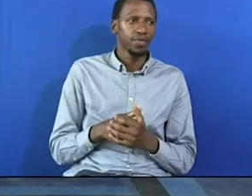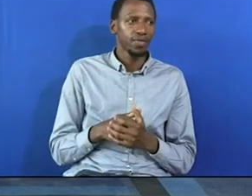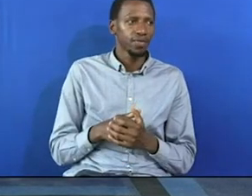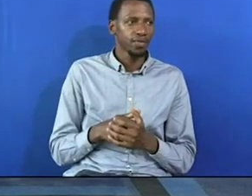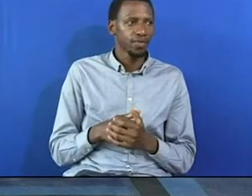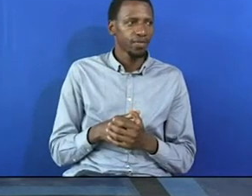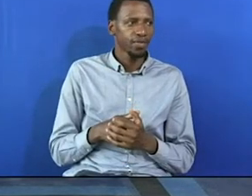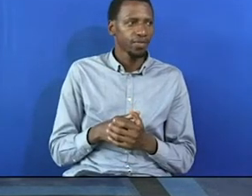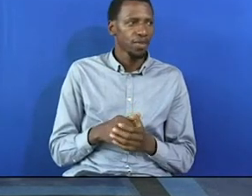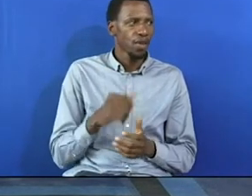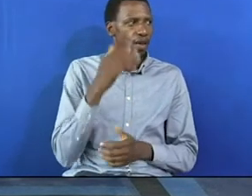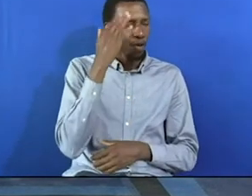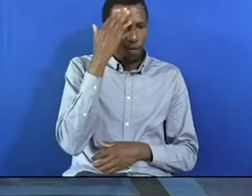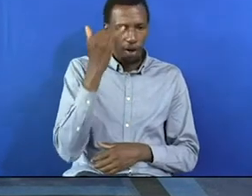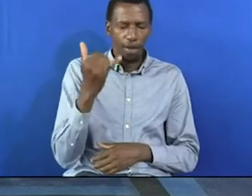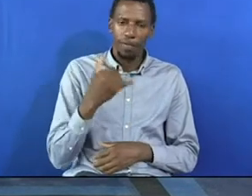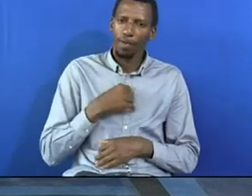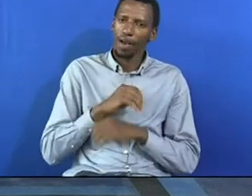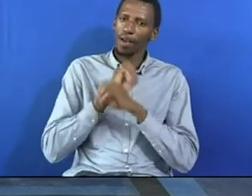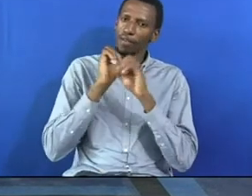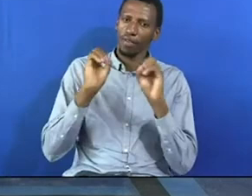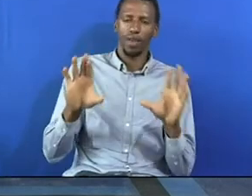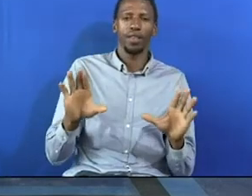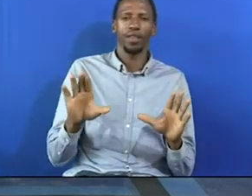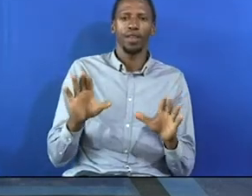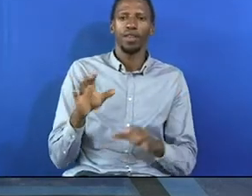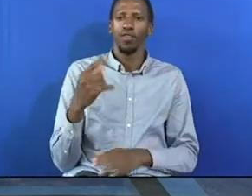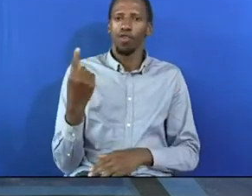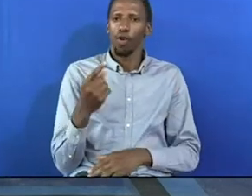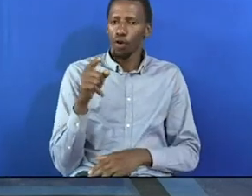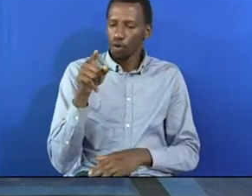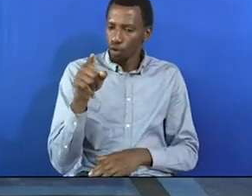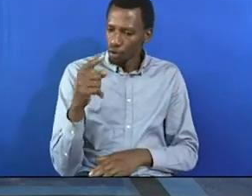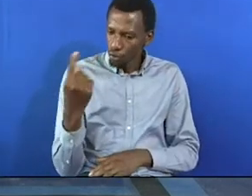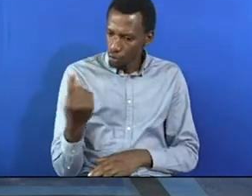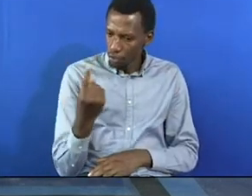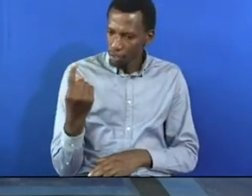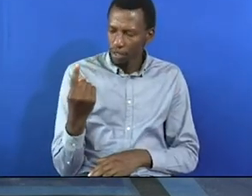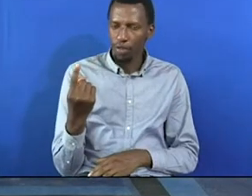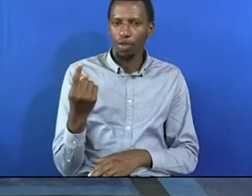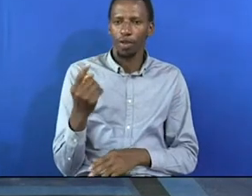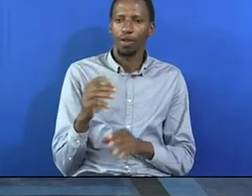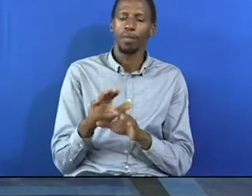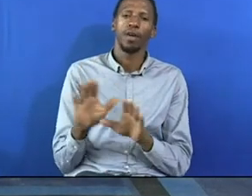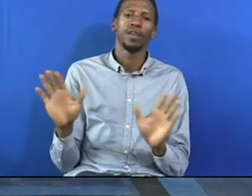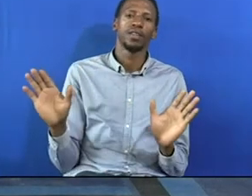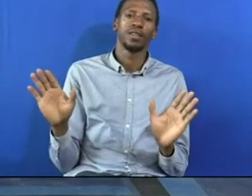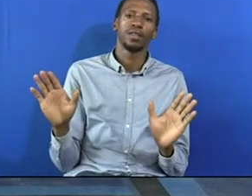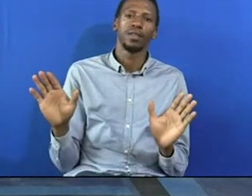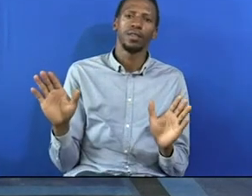Yeah. Because there is nothing except your singleness that is about to be brought up. Yeah.